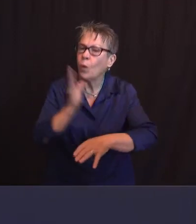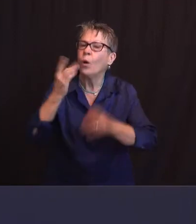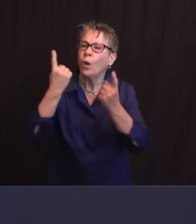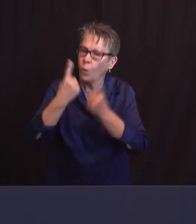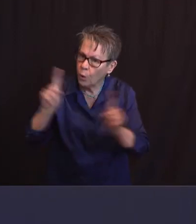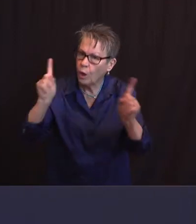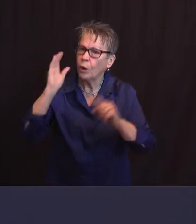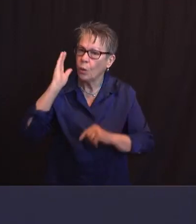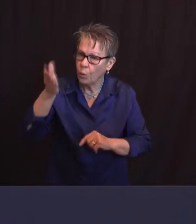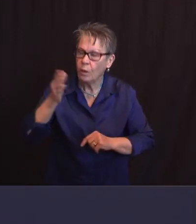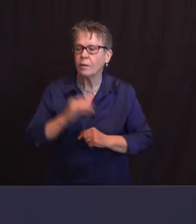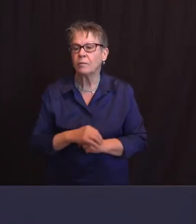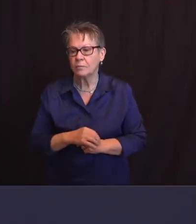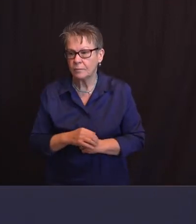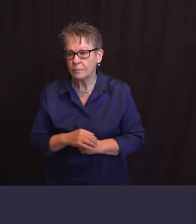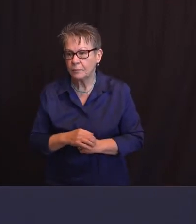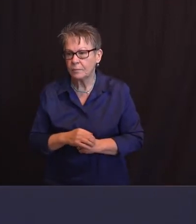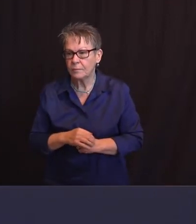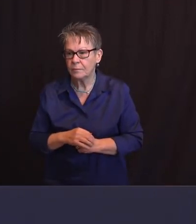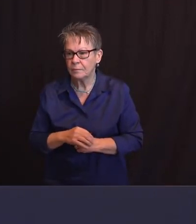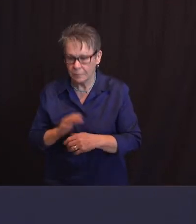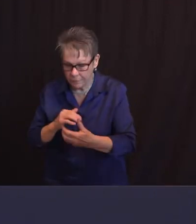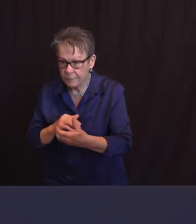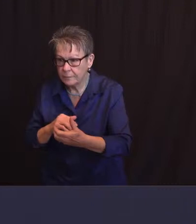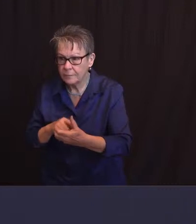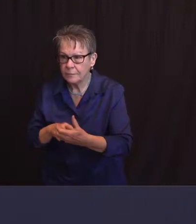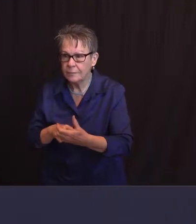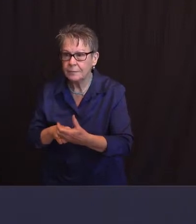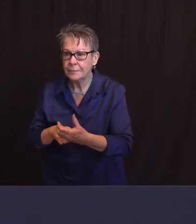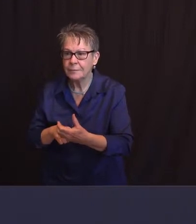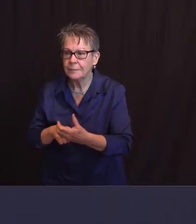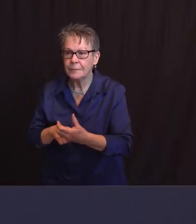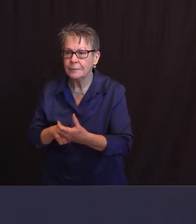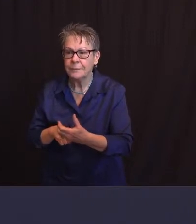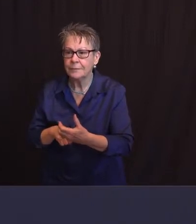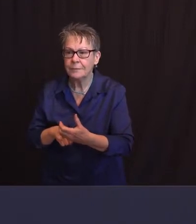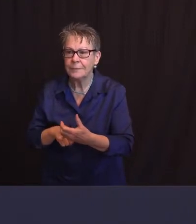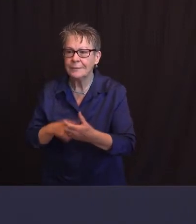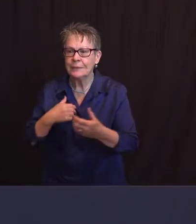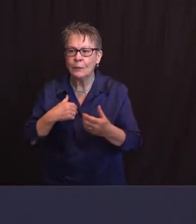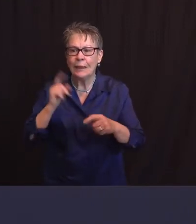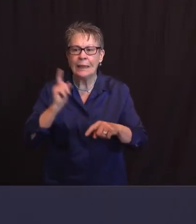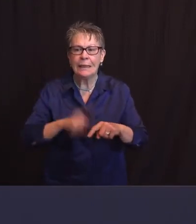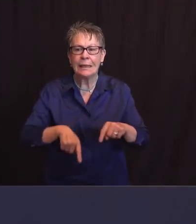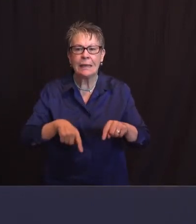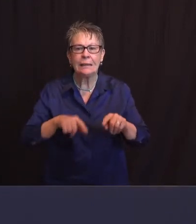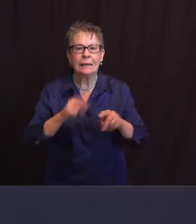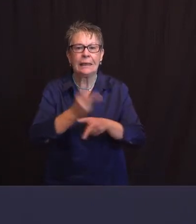got no updates to you. I don't think we can keep people after class much longer. Thank you all. God bless you all.